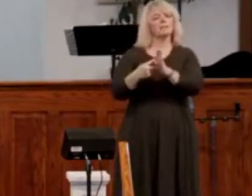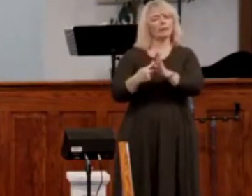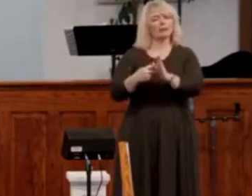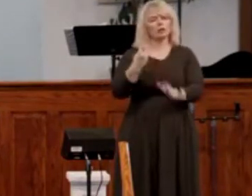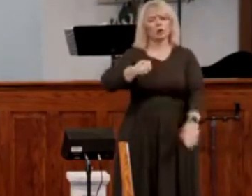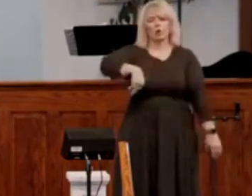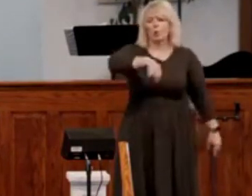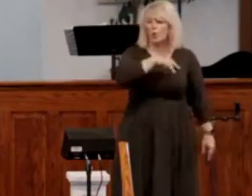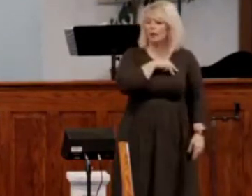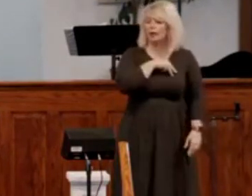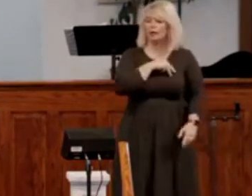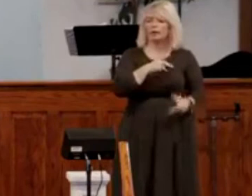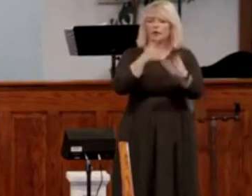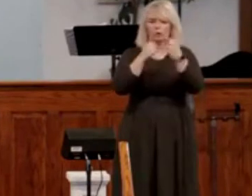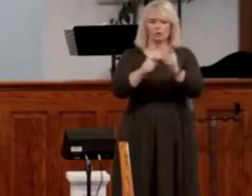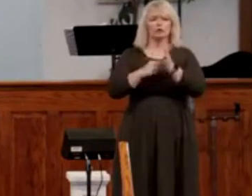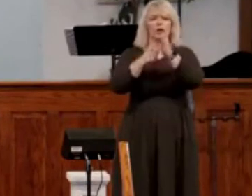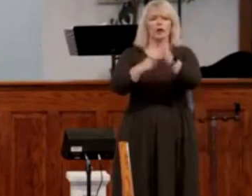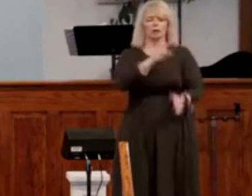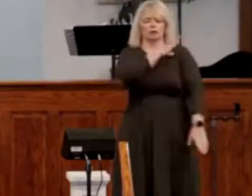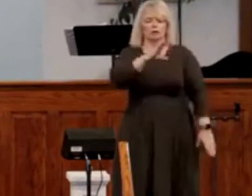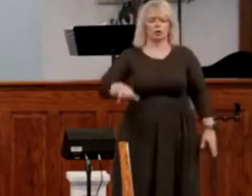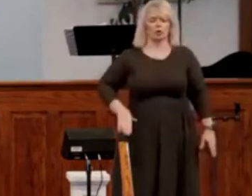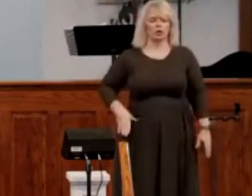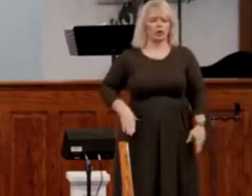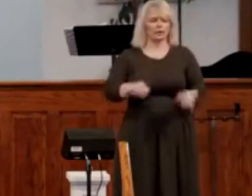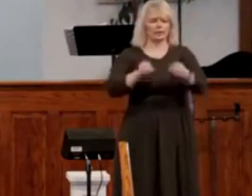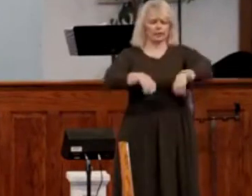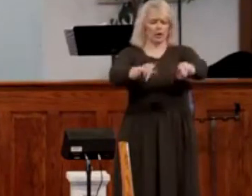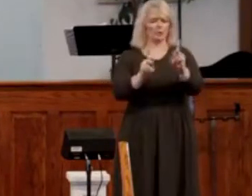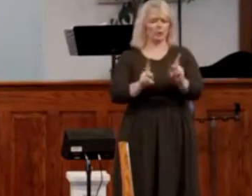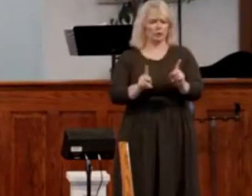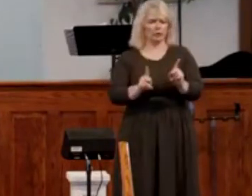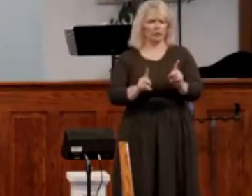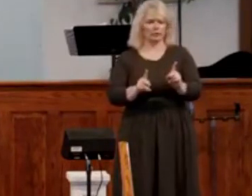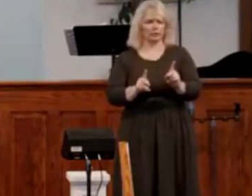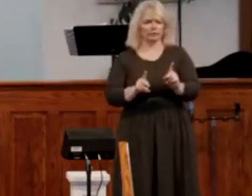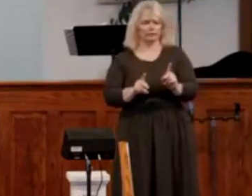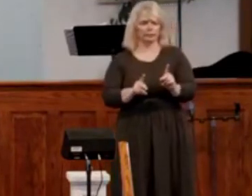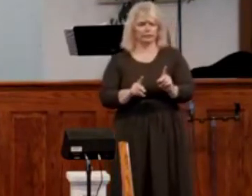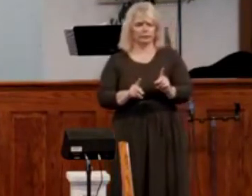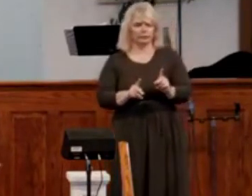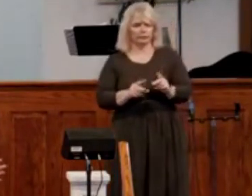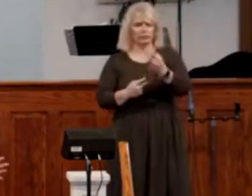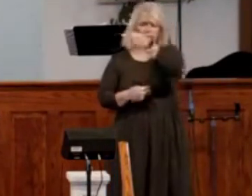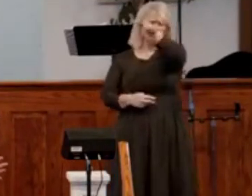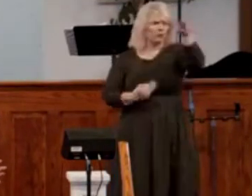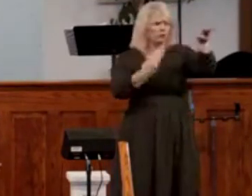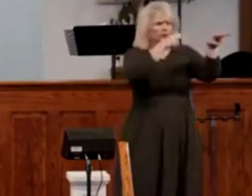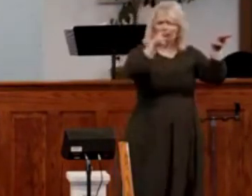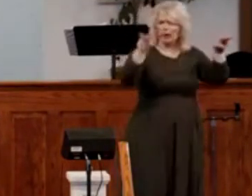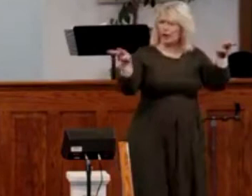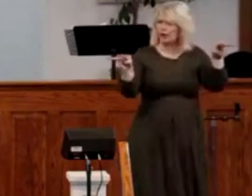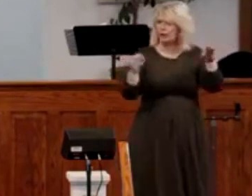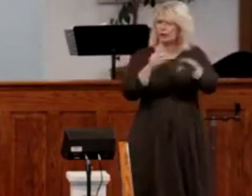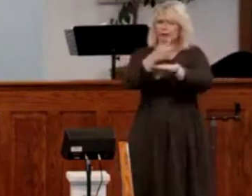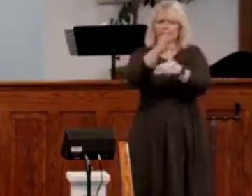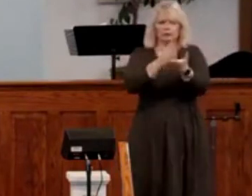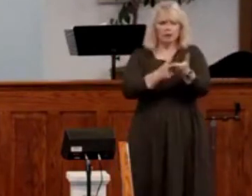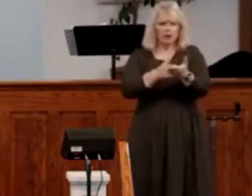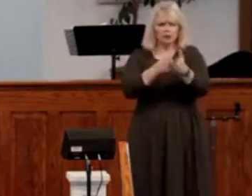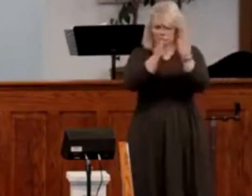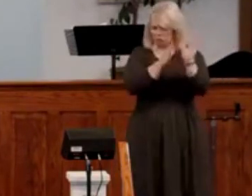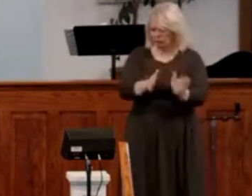are going to try to reflect Christ in every one of those opportunities. And in order to look around, the next step is you need to